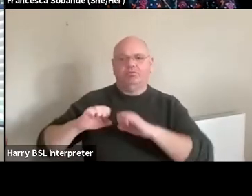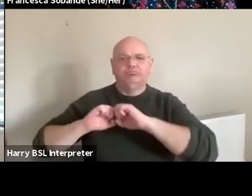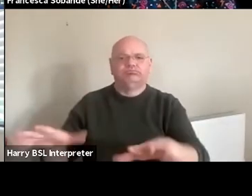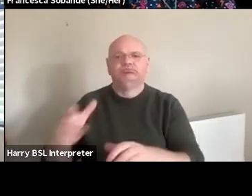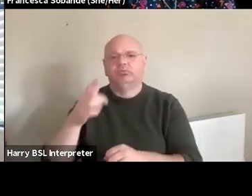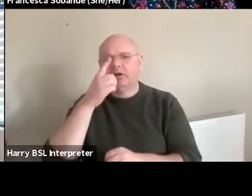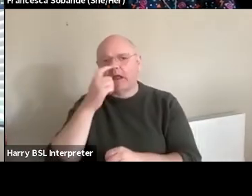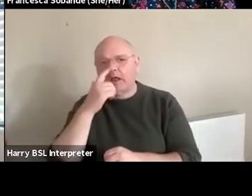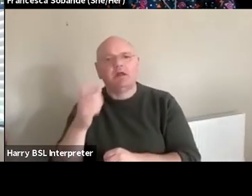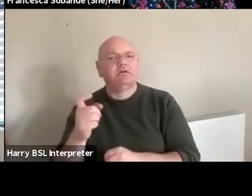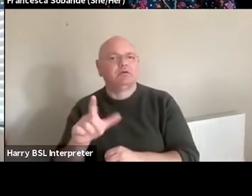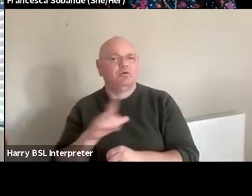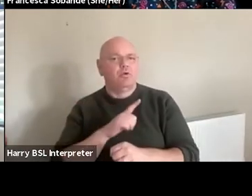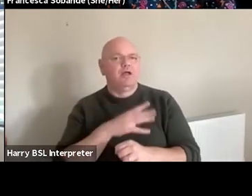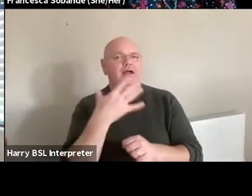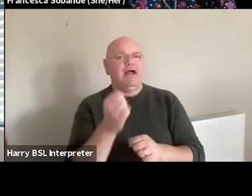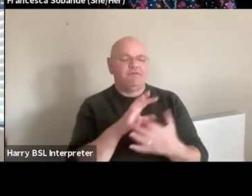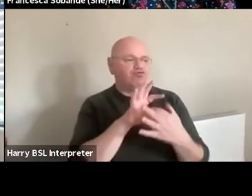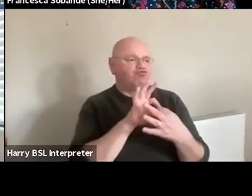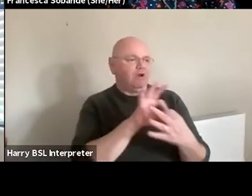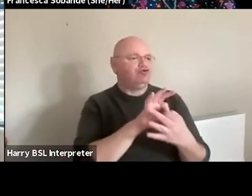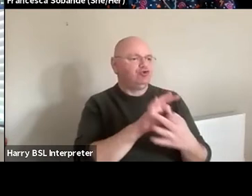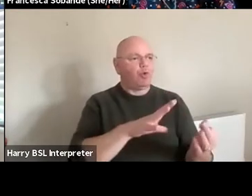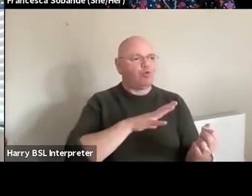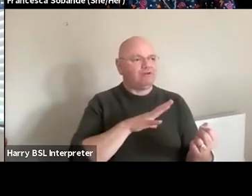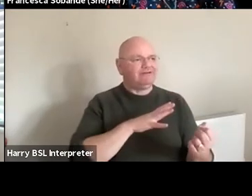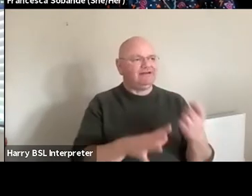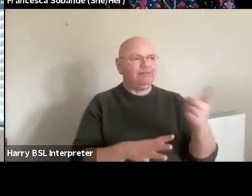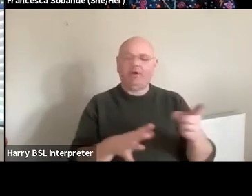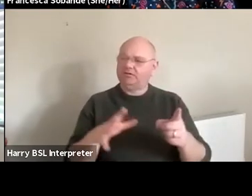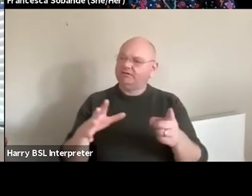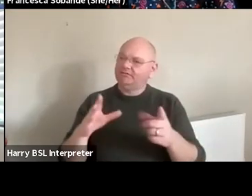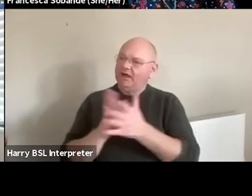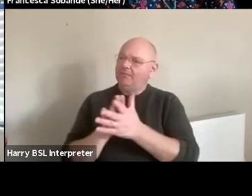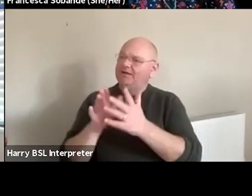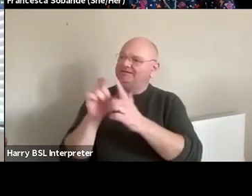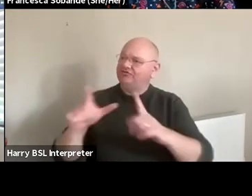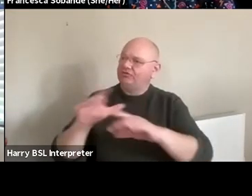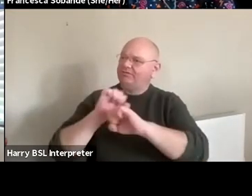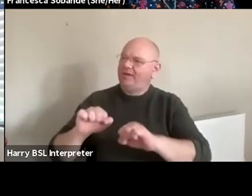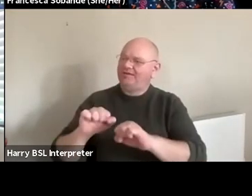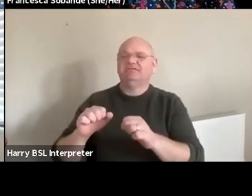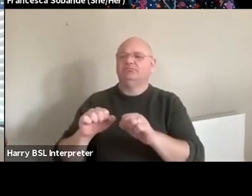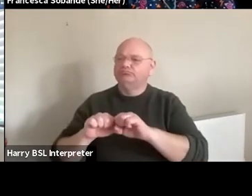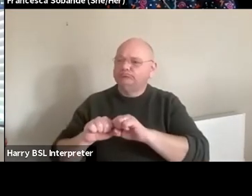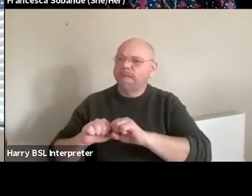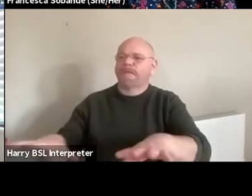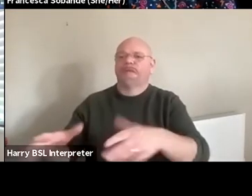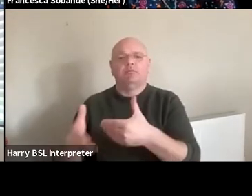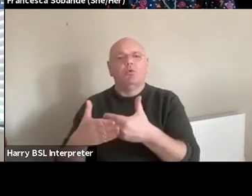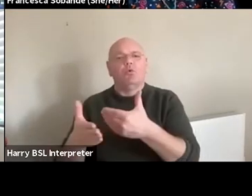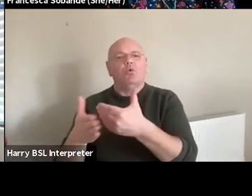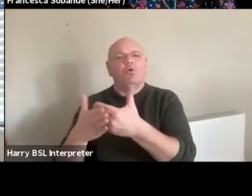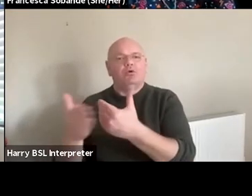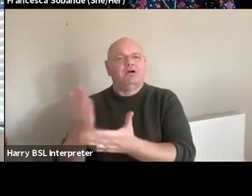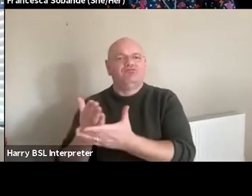relationships that I had with other people who lived in who had created their lives in a digital space. And we were able to sort of very successfully